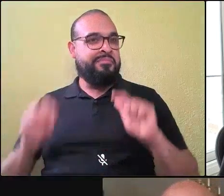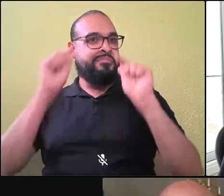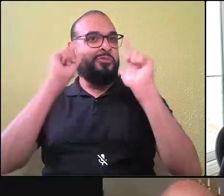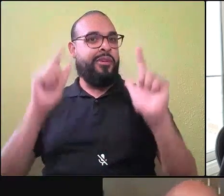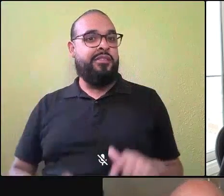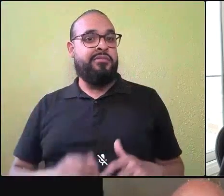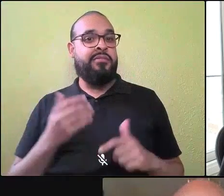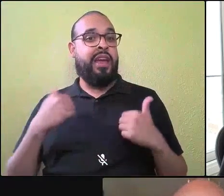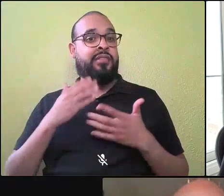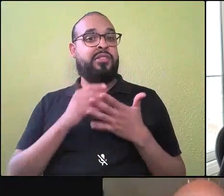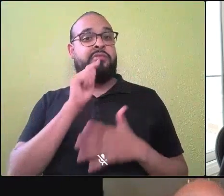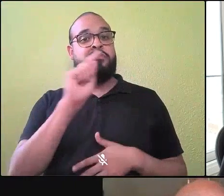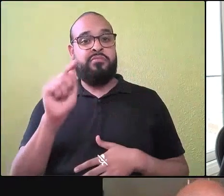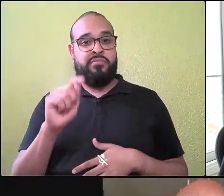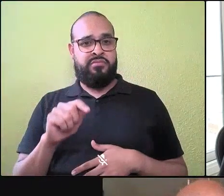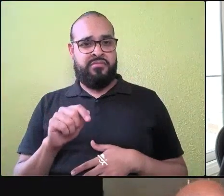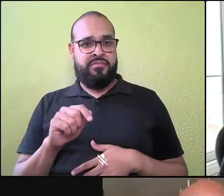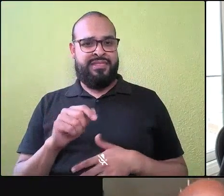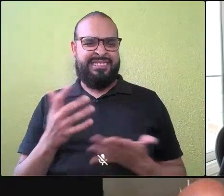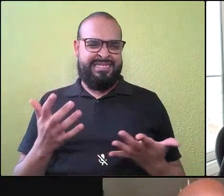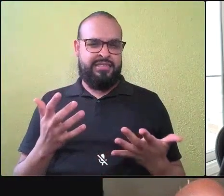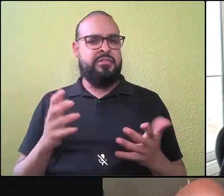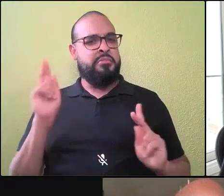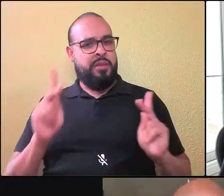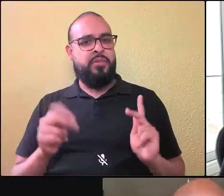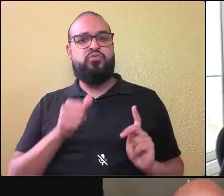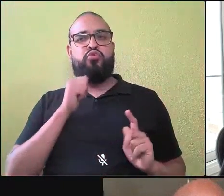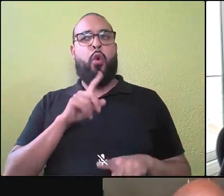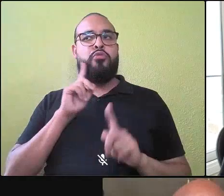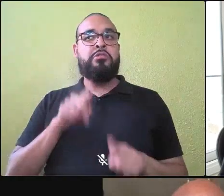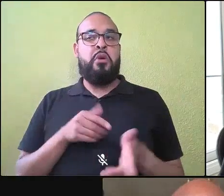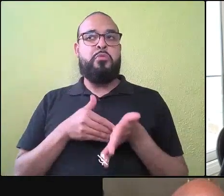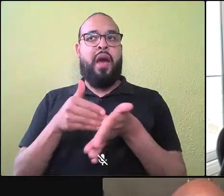respond to much, right? But they see